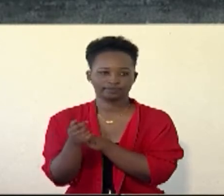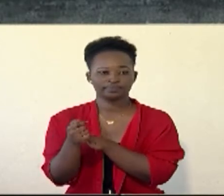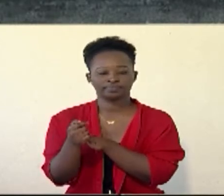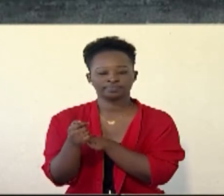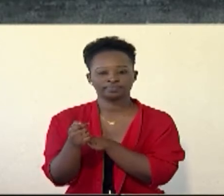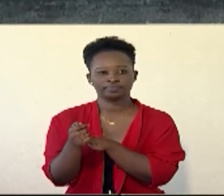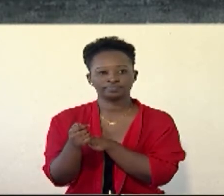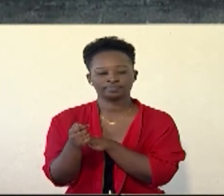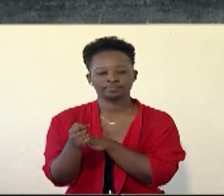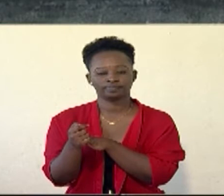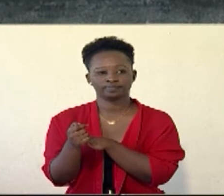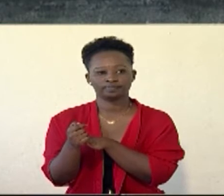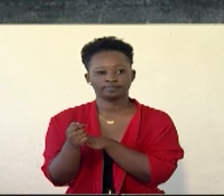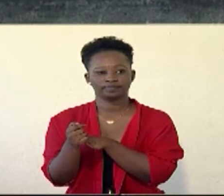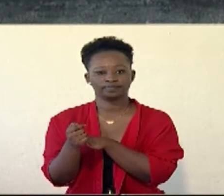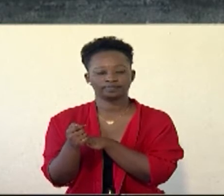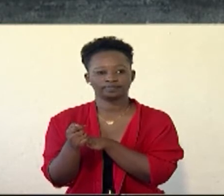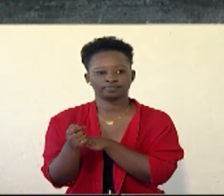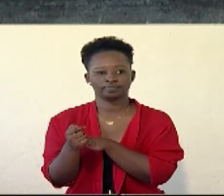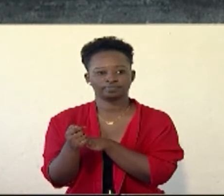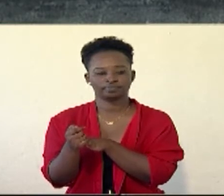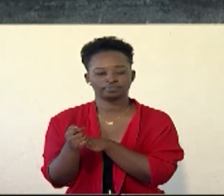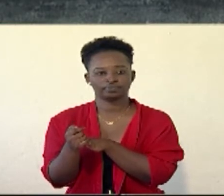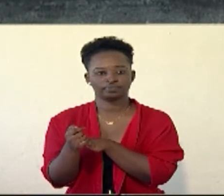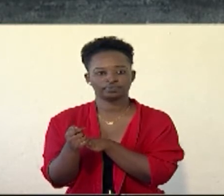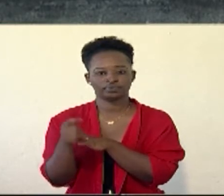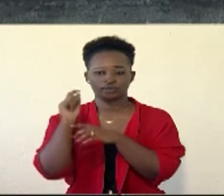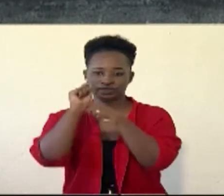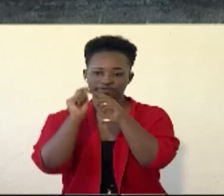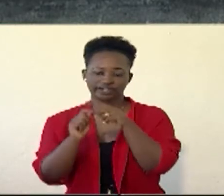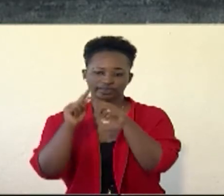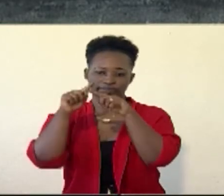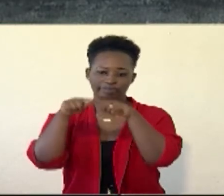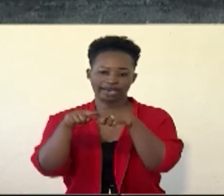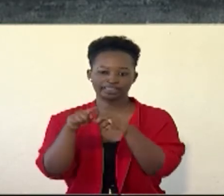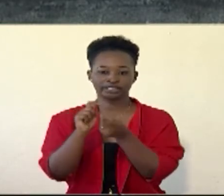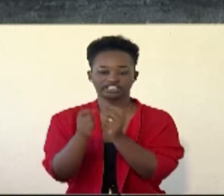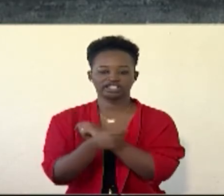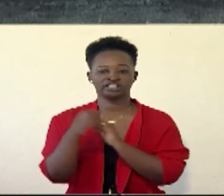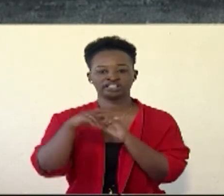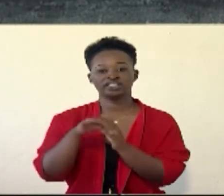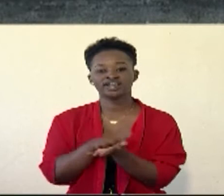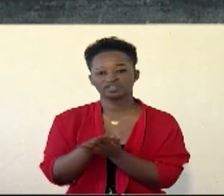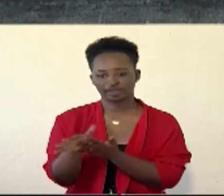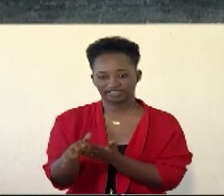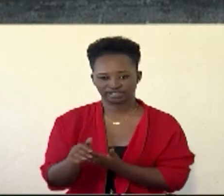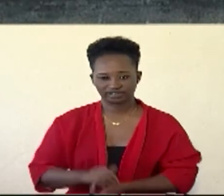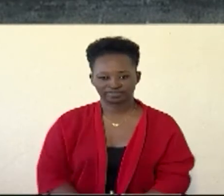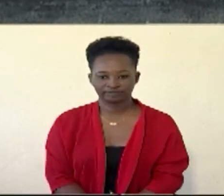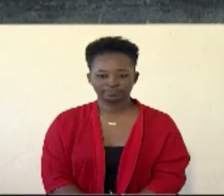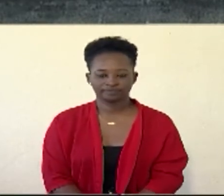a change in expenditure. We divide by a change in